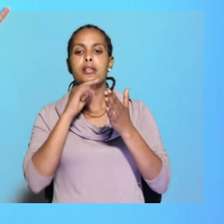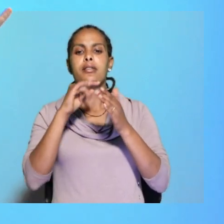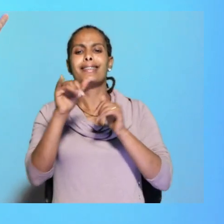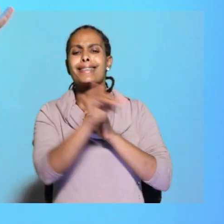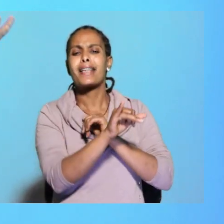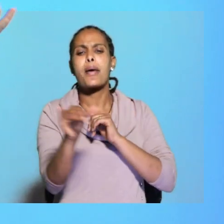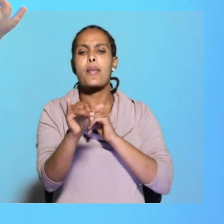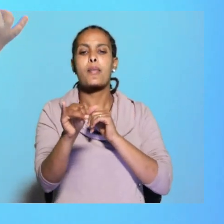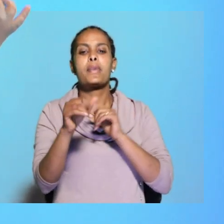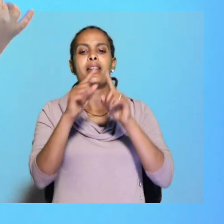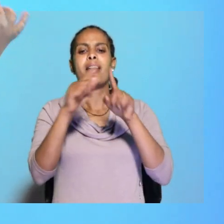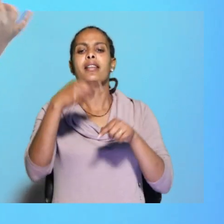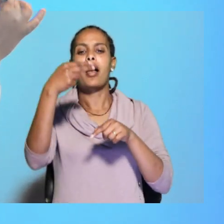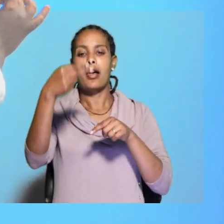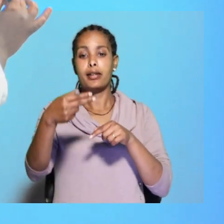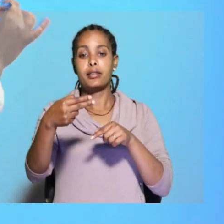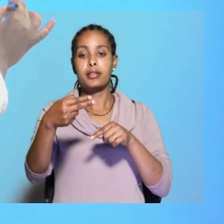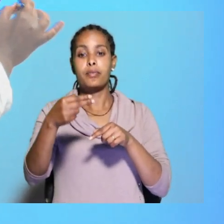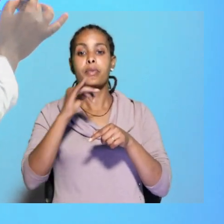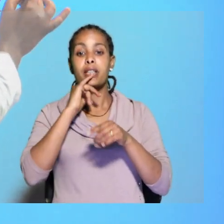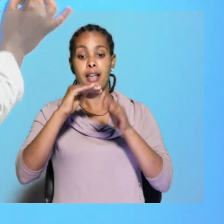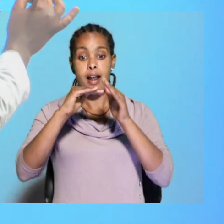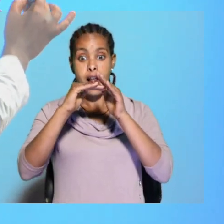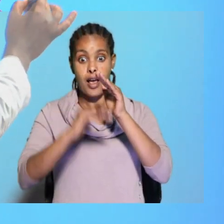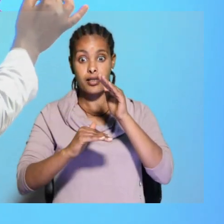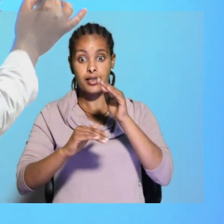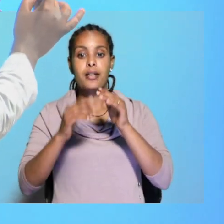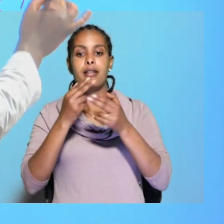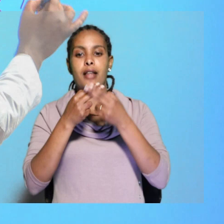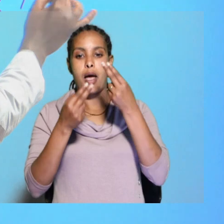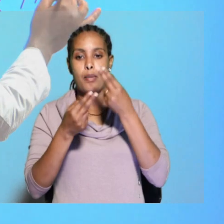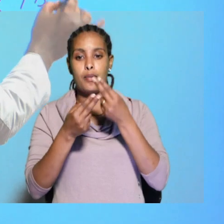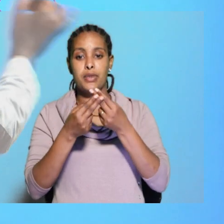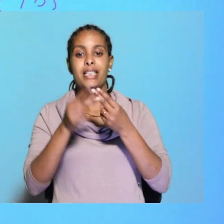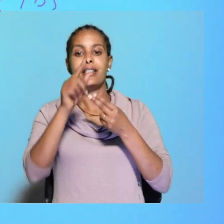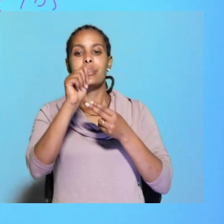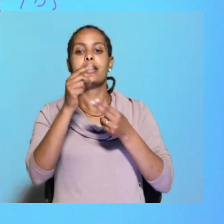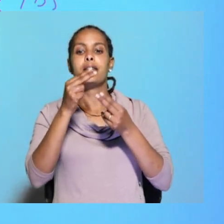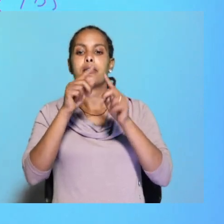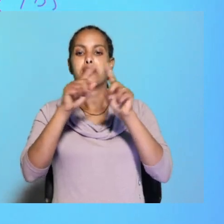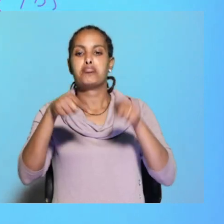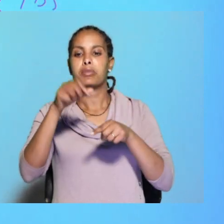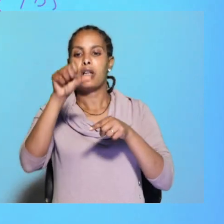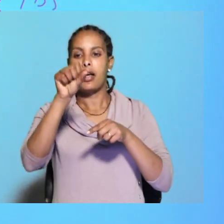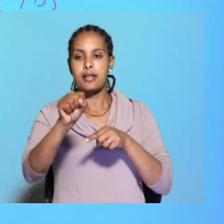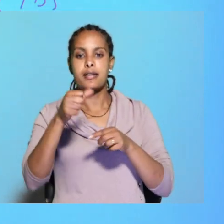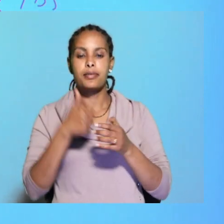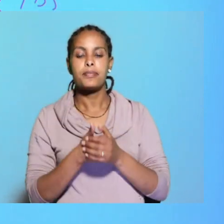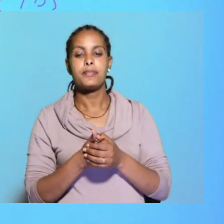same as delta H is less than T times delta S.